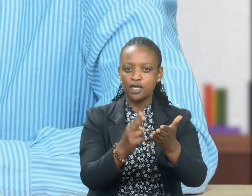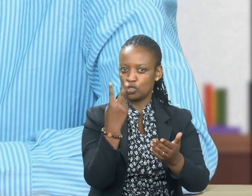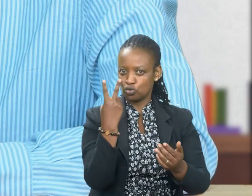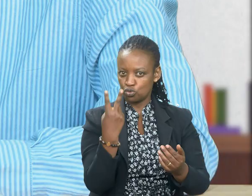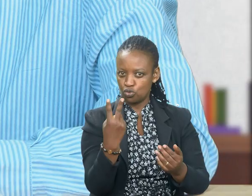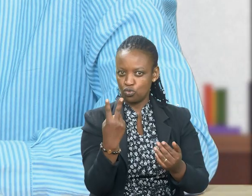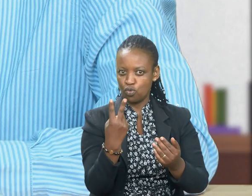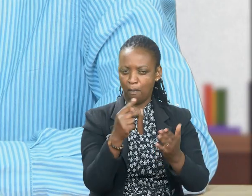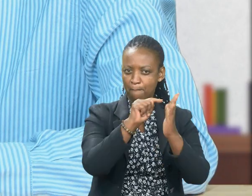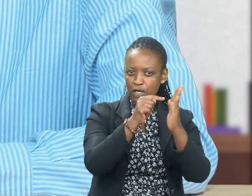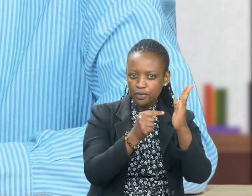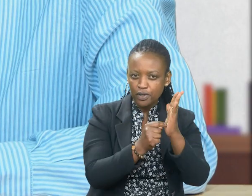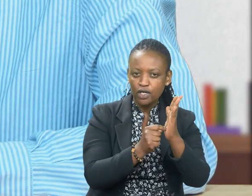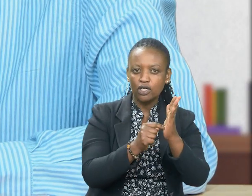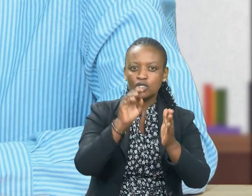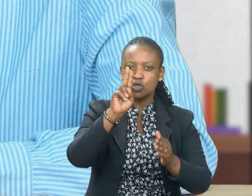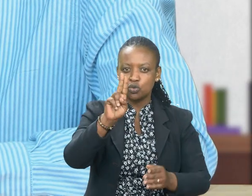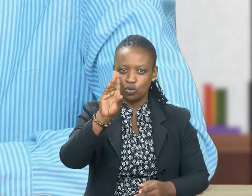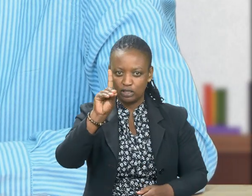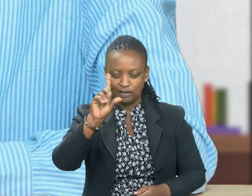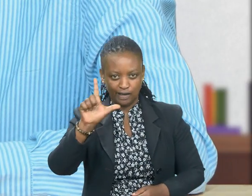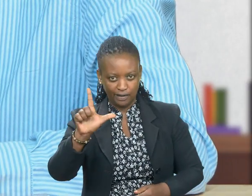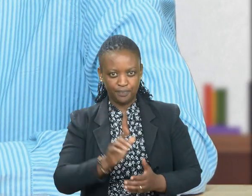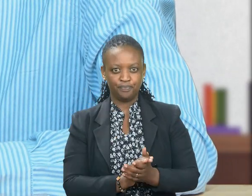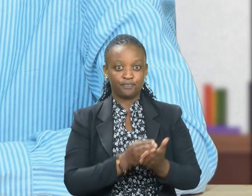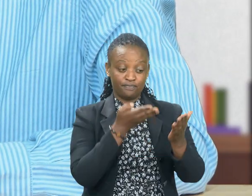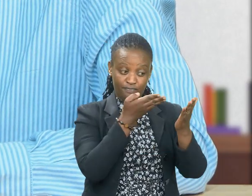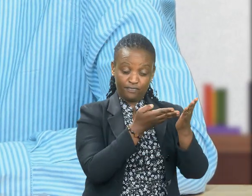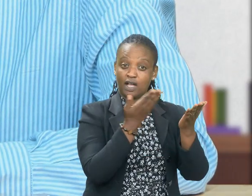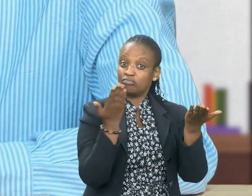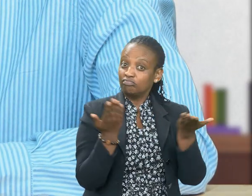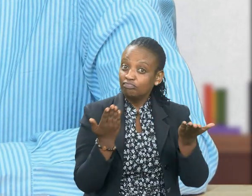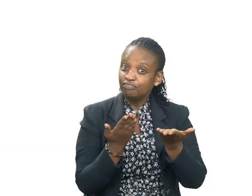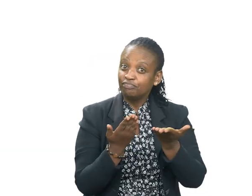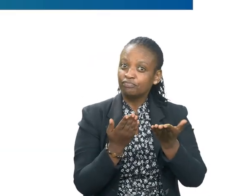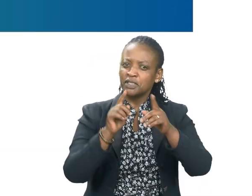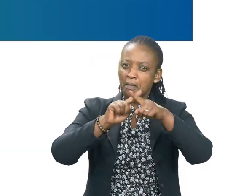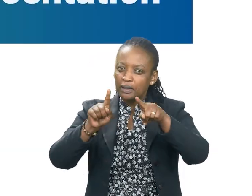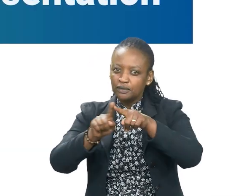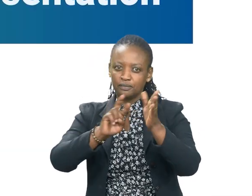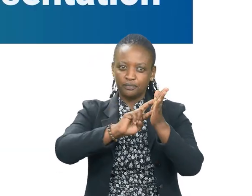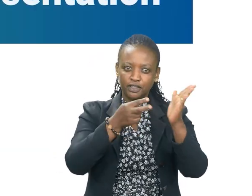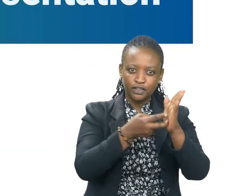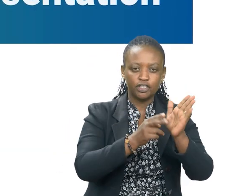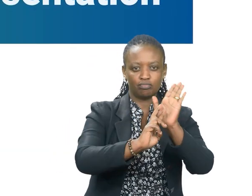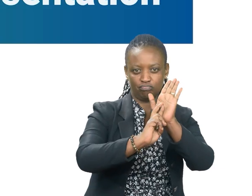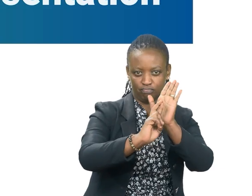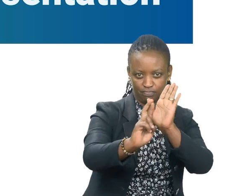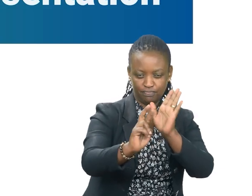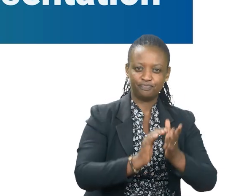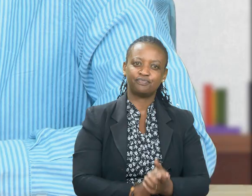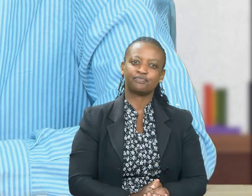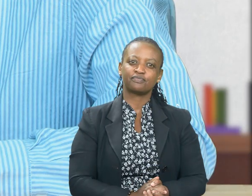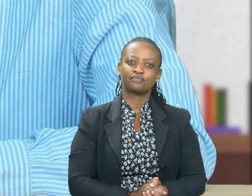uses the two principles of UDL. These are multiple means of